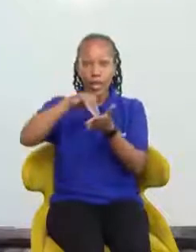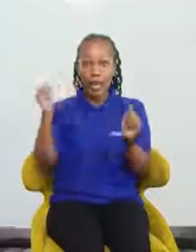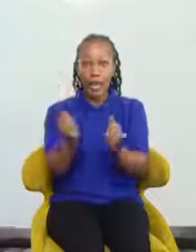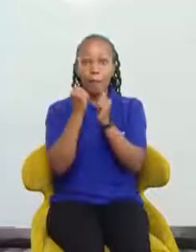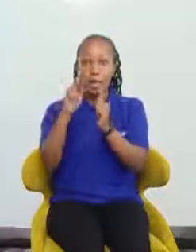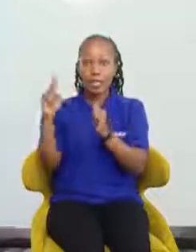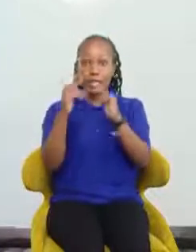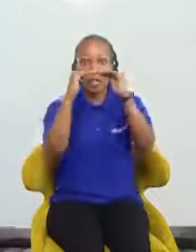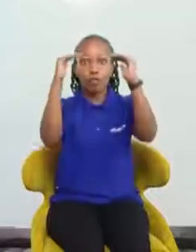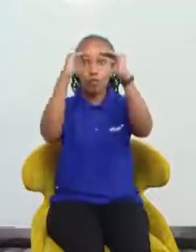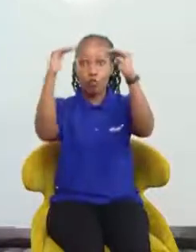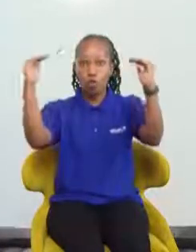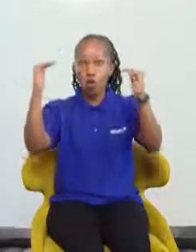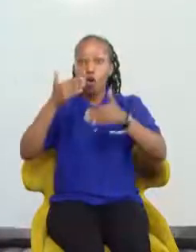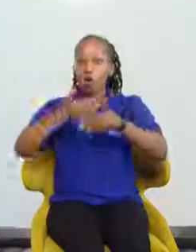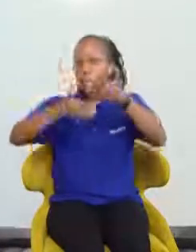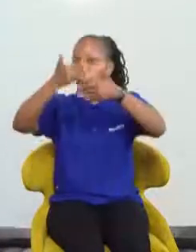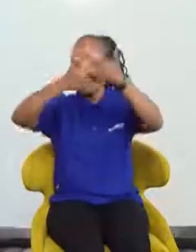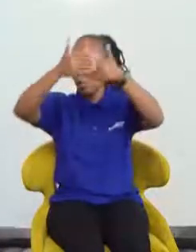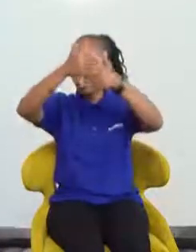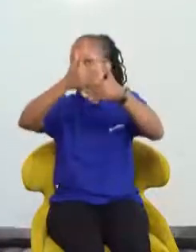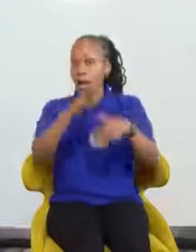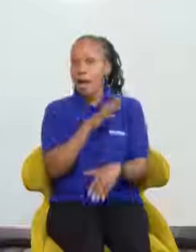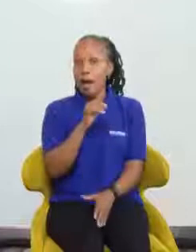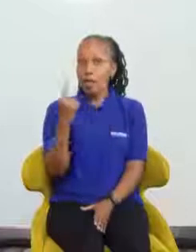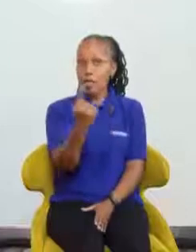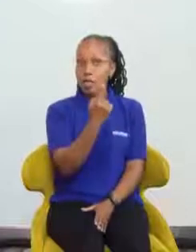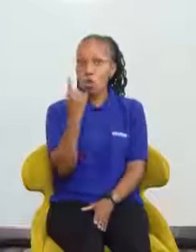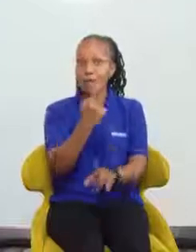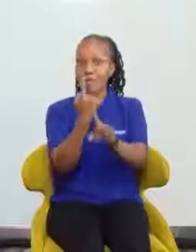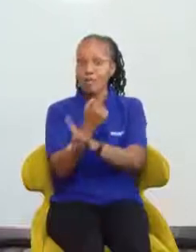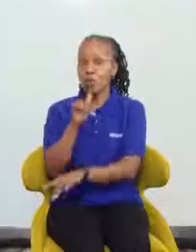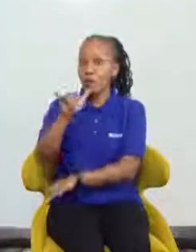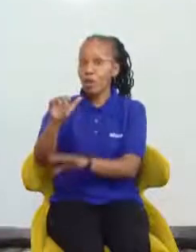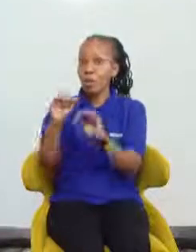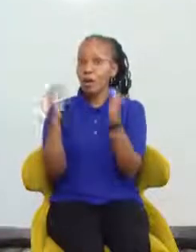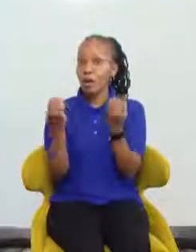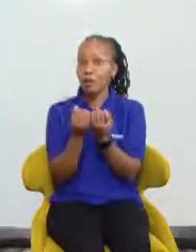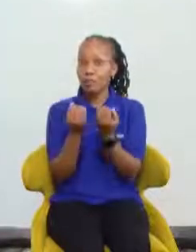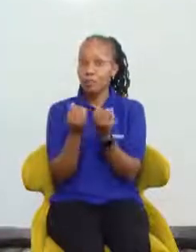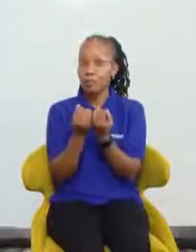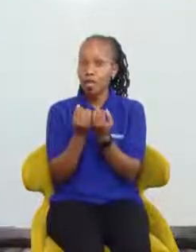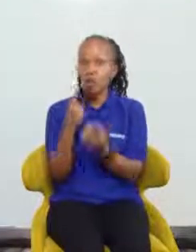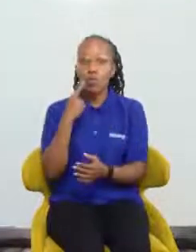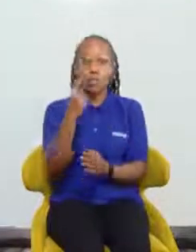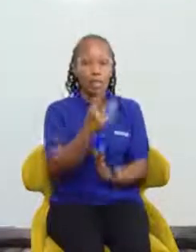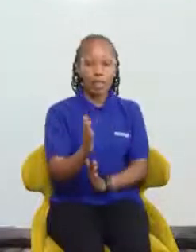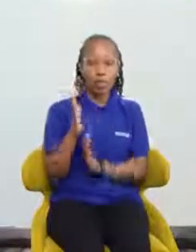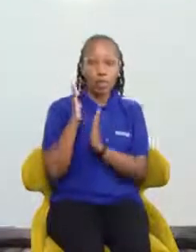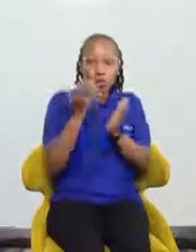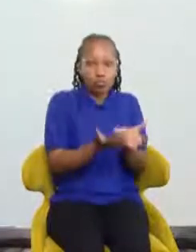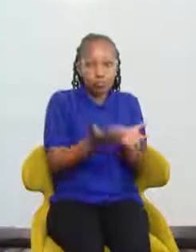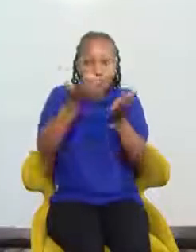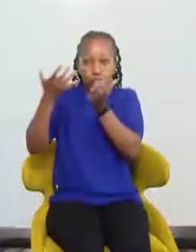second floor of a building, and the only difference with that organization was that they had to ask watchmen to lift me in my wheelchair